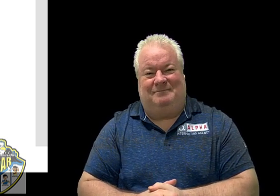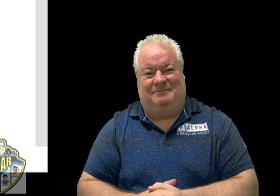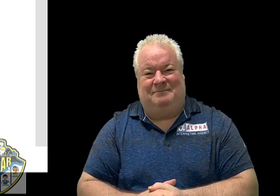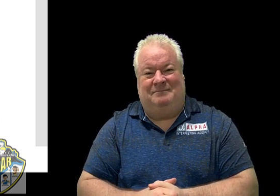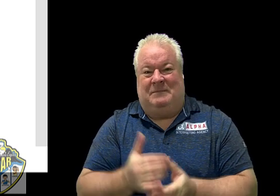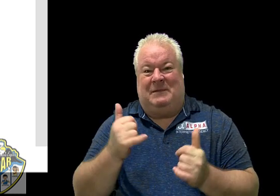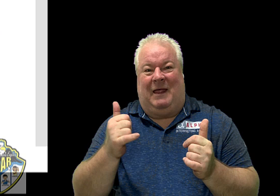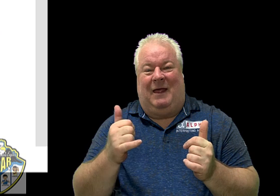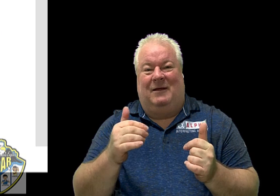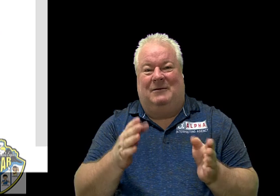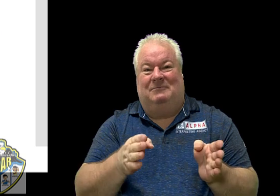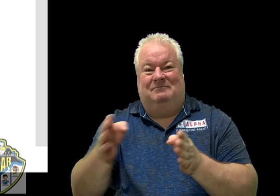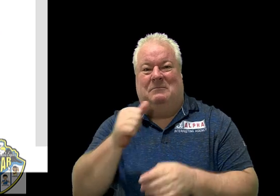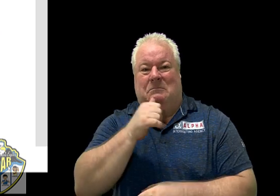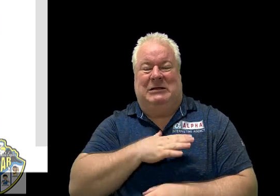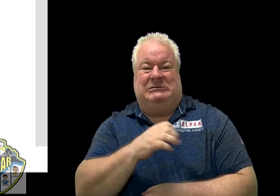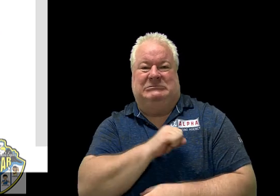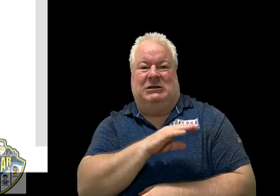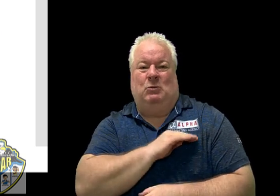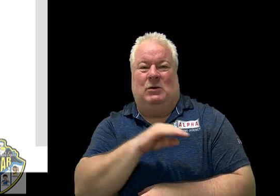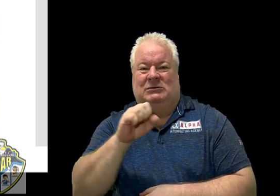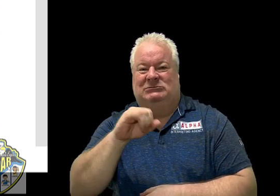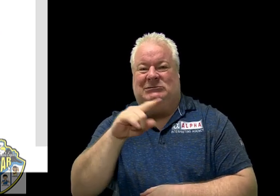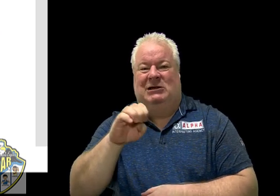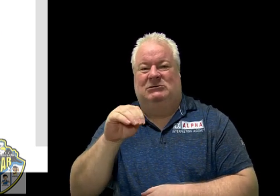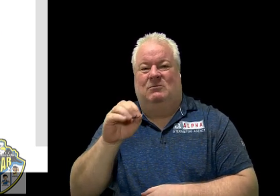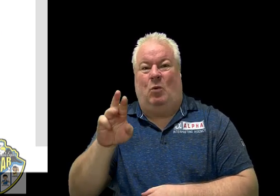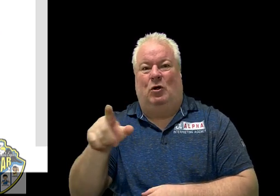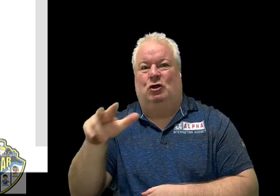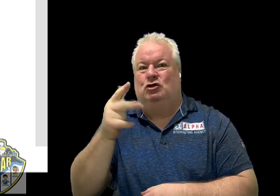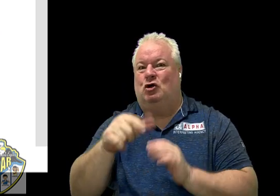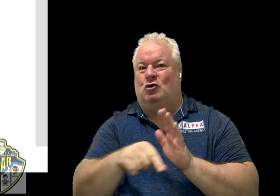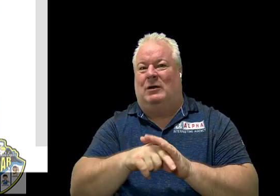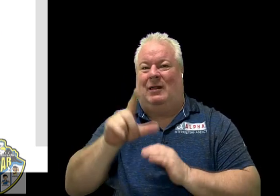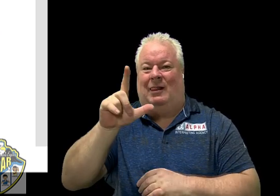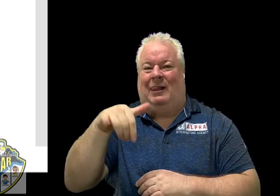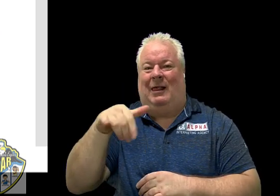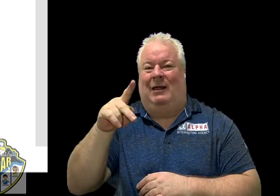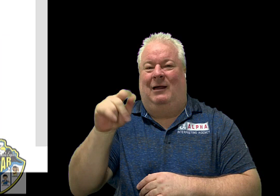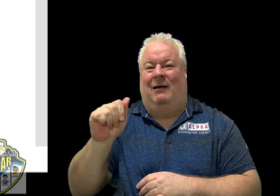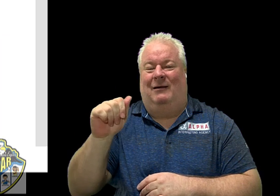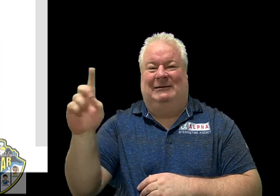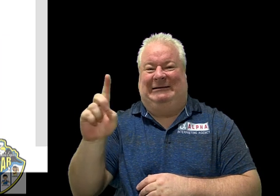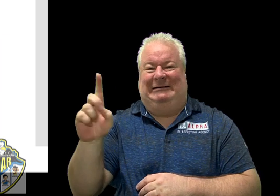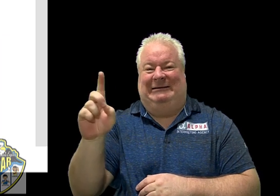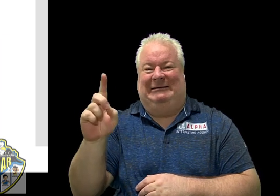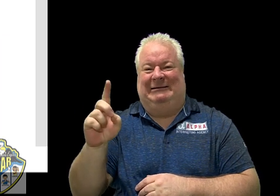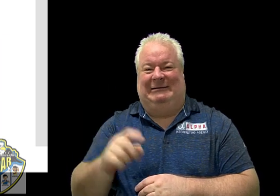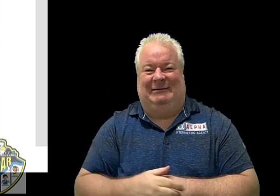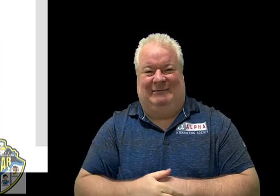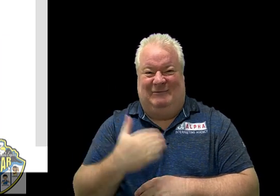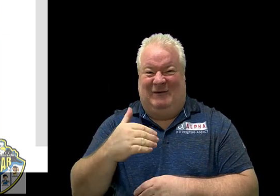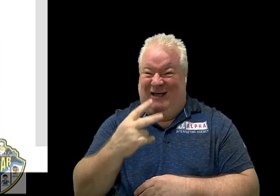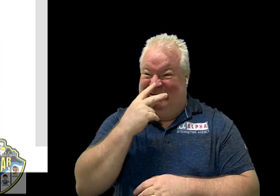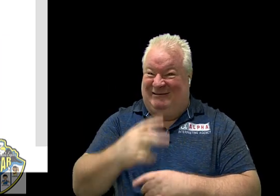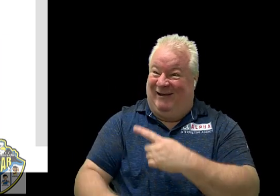Now we move on to Miss Sizemore's class, third grader, Laika D. Take a look